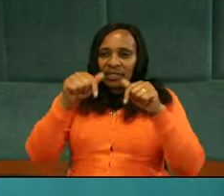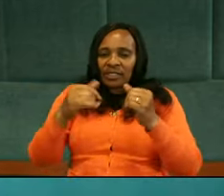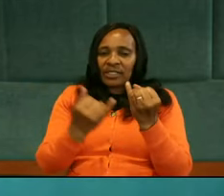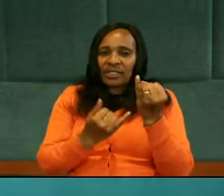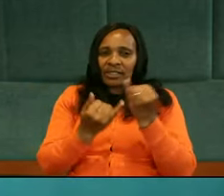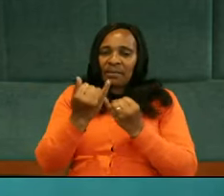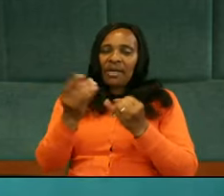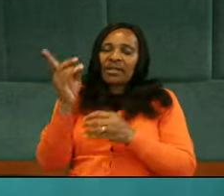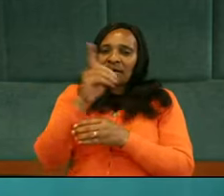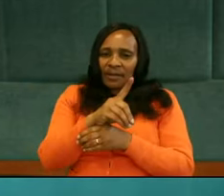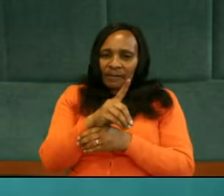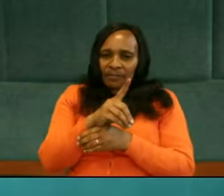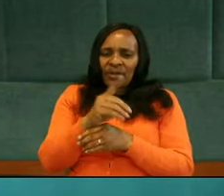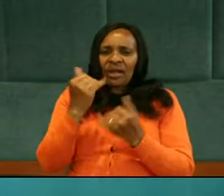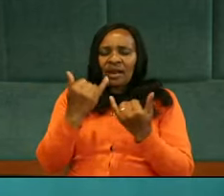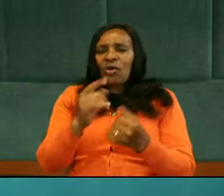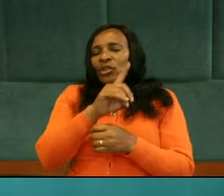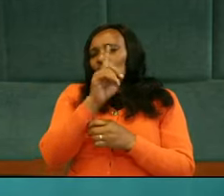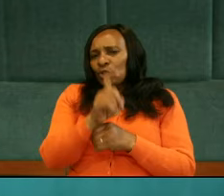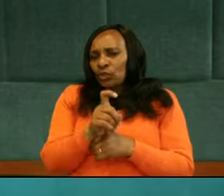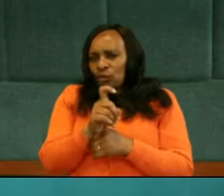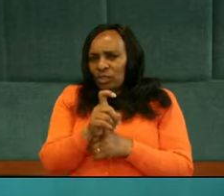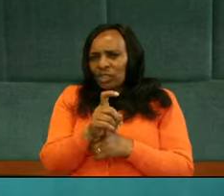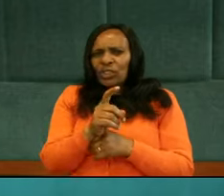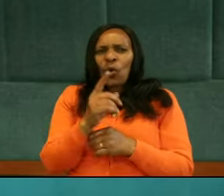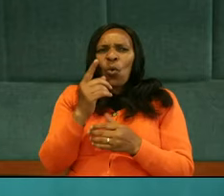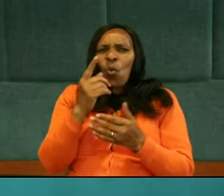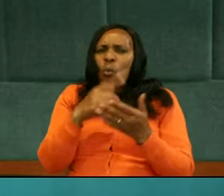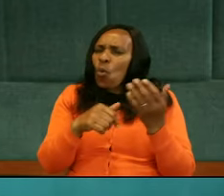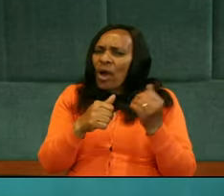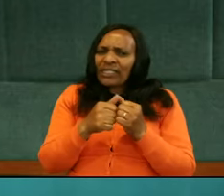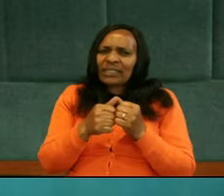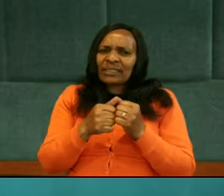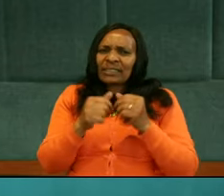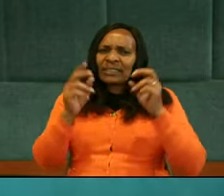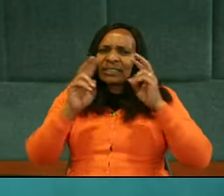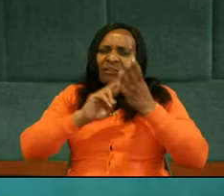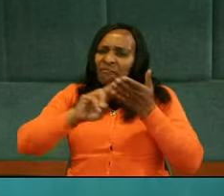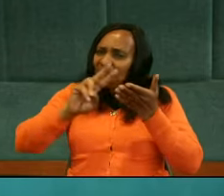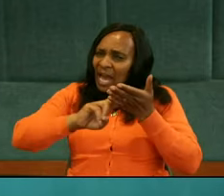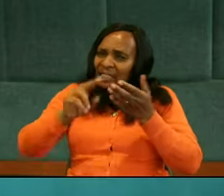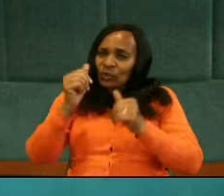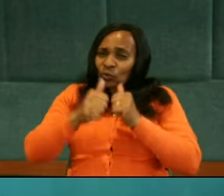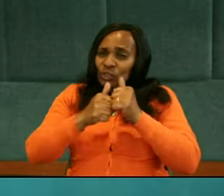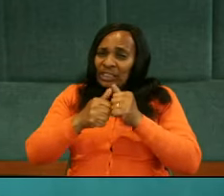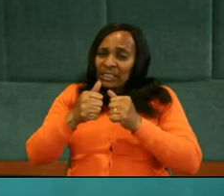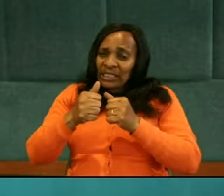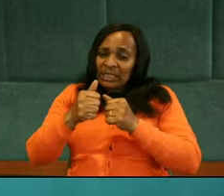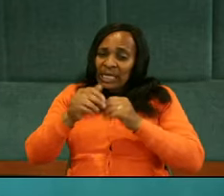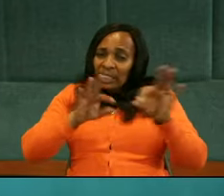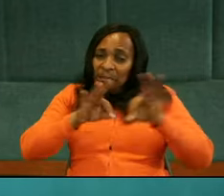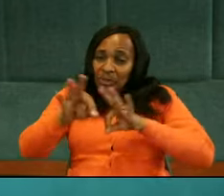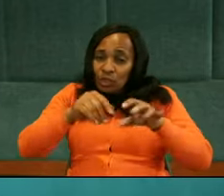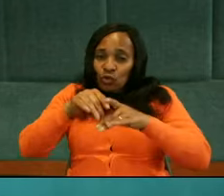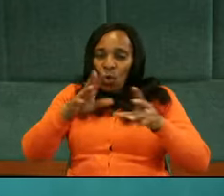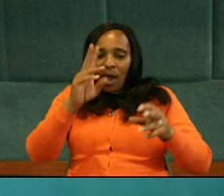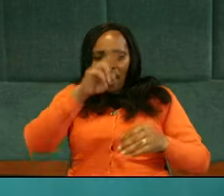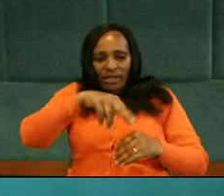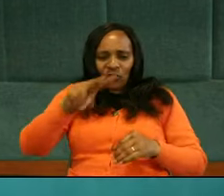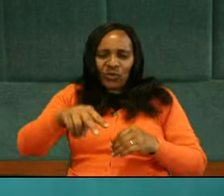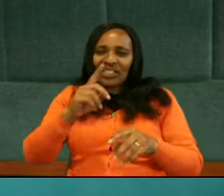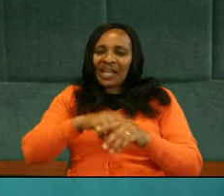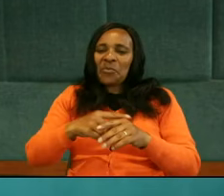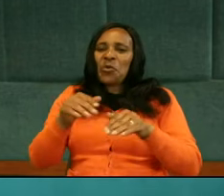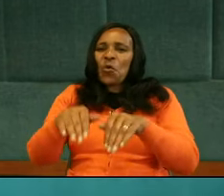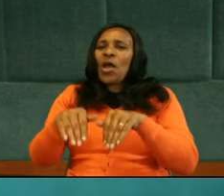day. So the question is, what statement best describes your attitude when you have to wait a long time